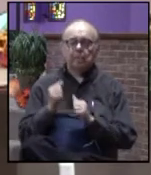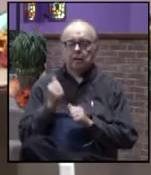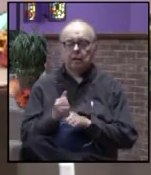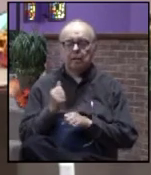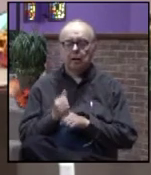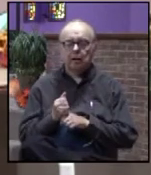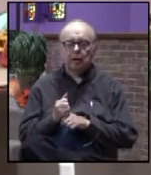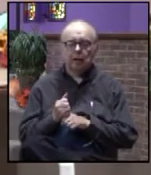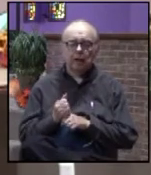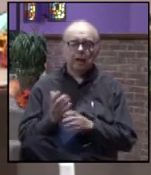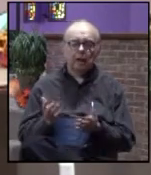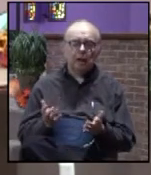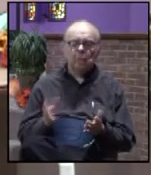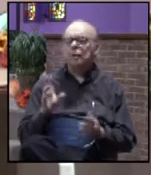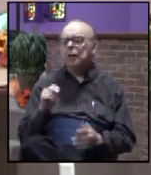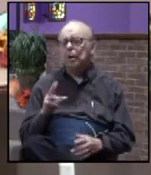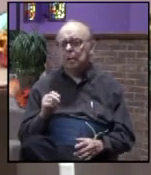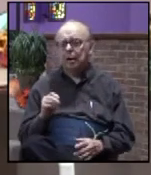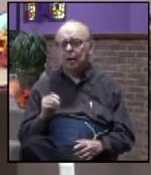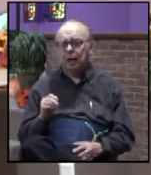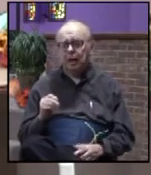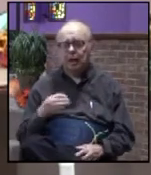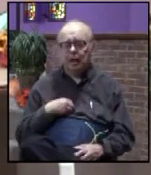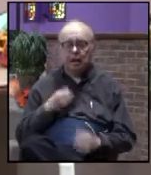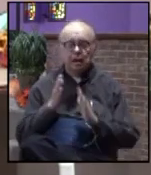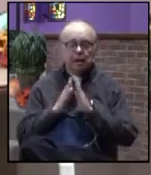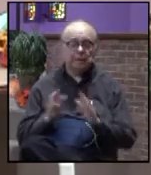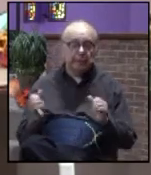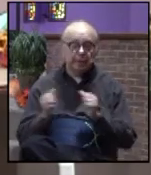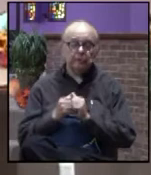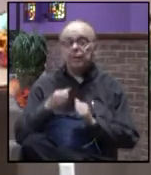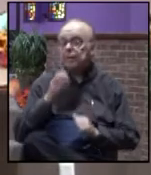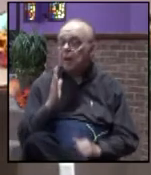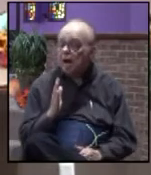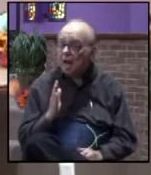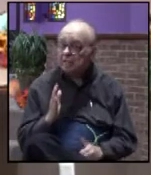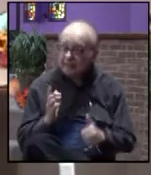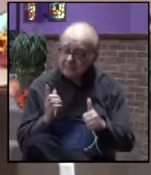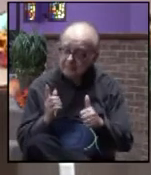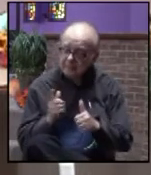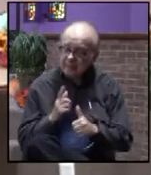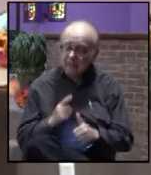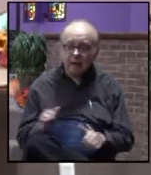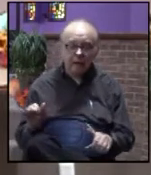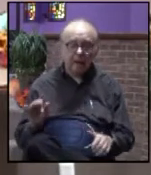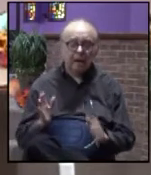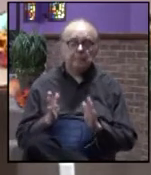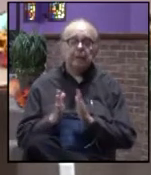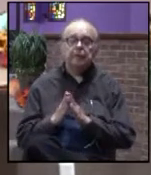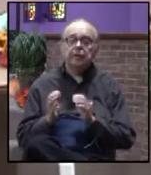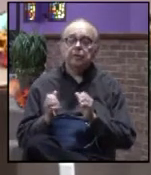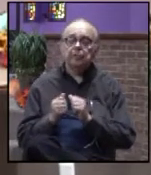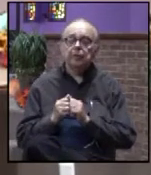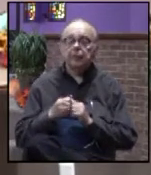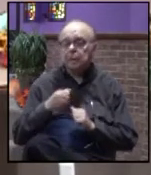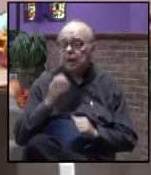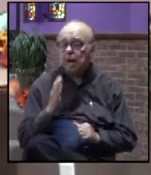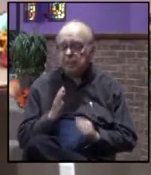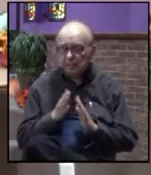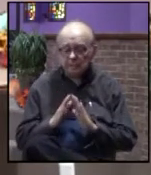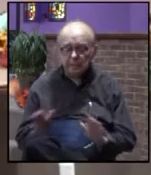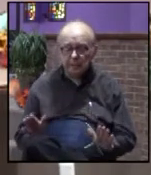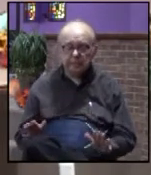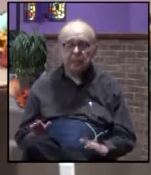with yourself, peace with yourself. No, I got to be at peace with God. That's who I got to be at peace with.